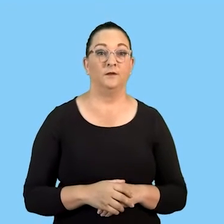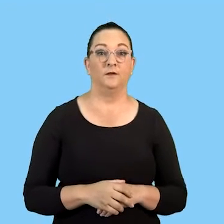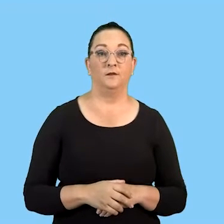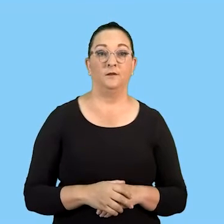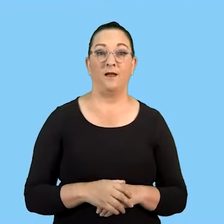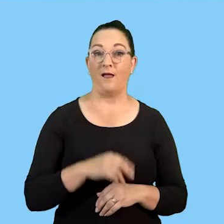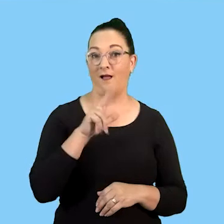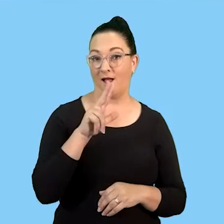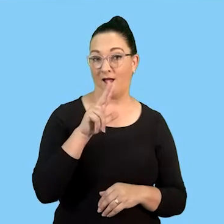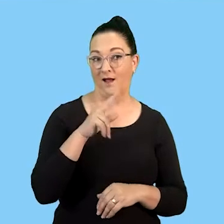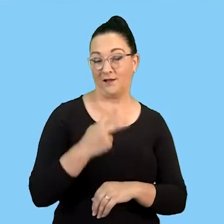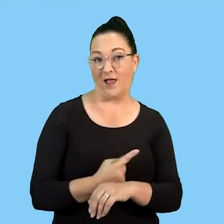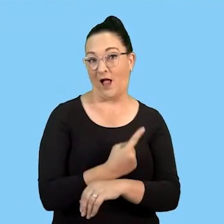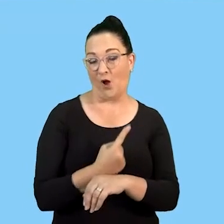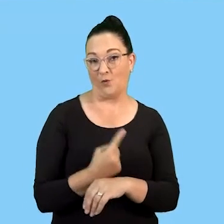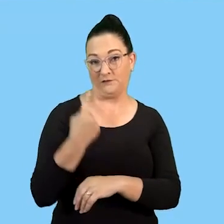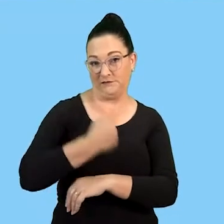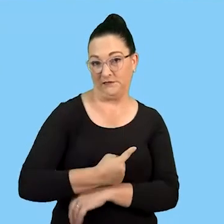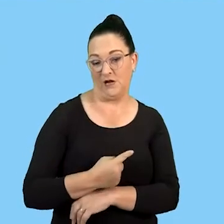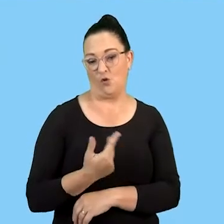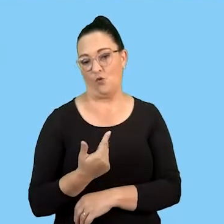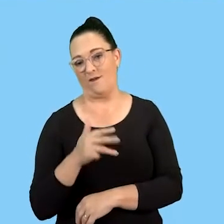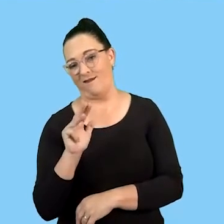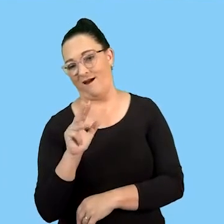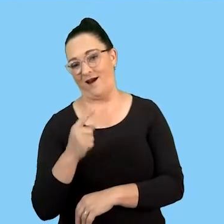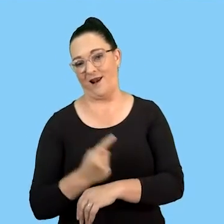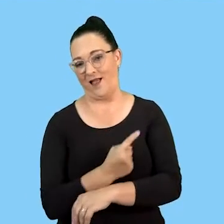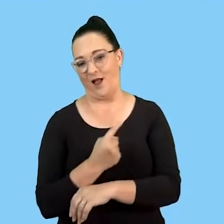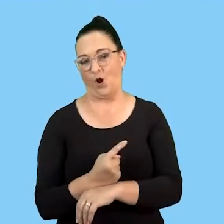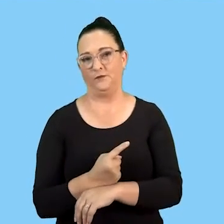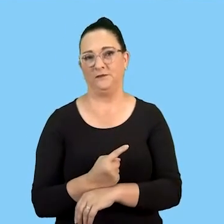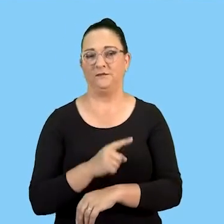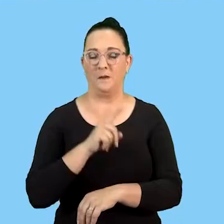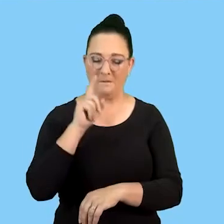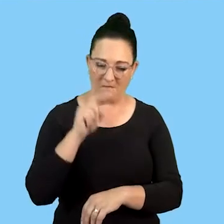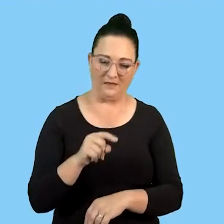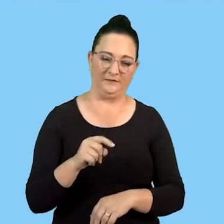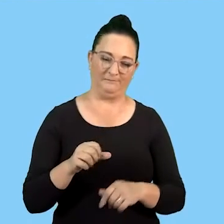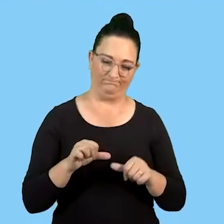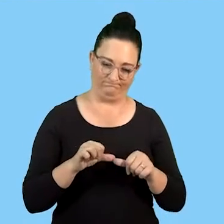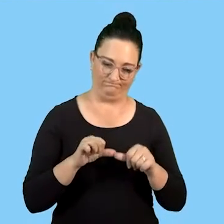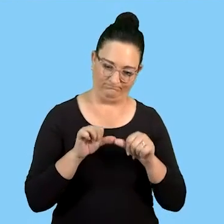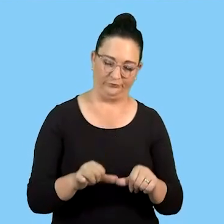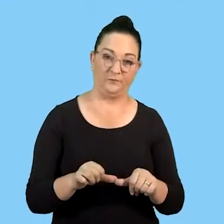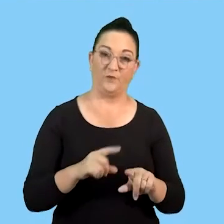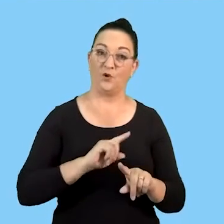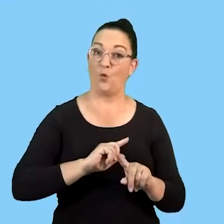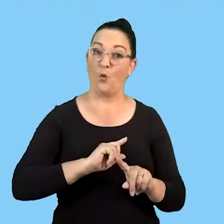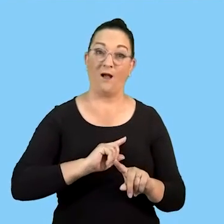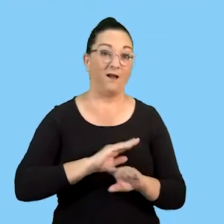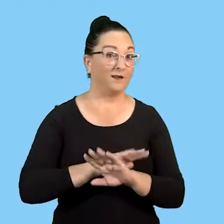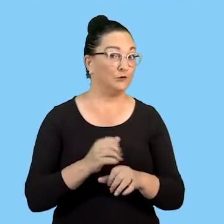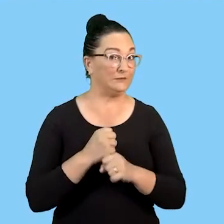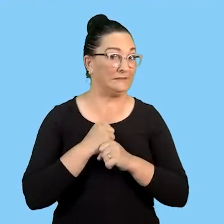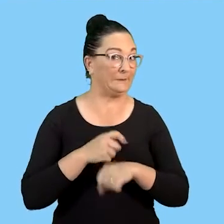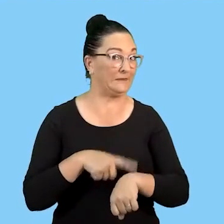45 hours, 8 hours per day or 9 hours per day, that needs to be agreed upon and we need to stick to that. Failure to do so, it will